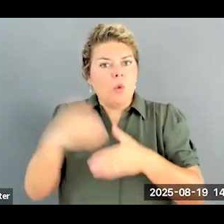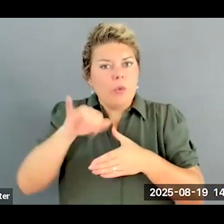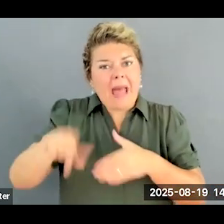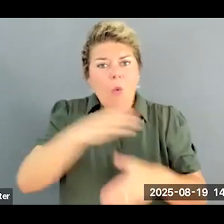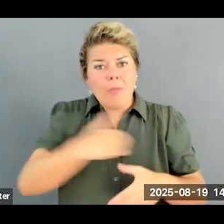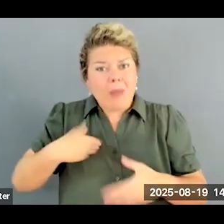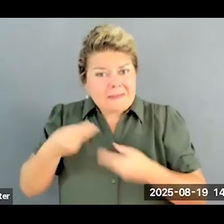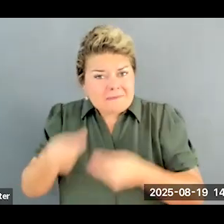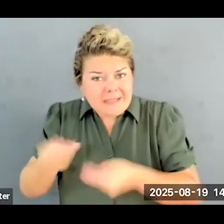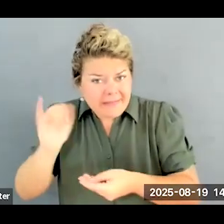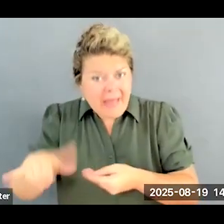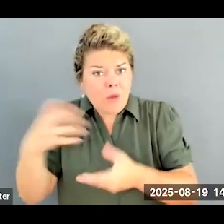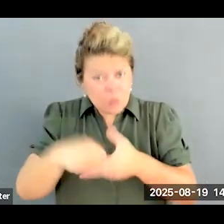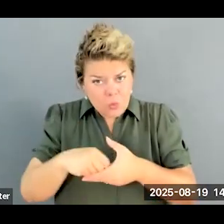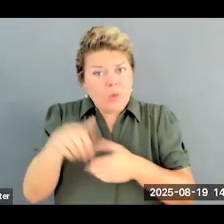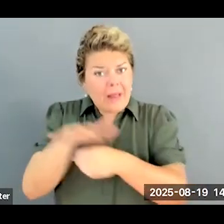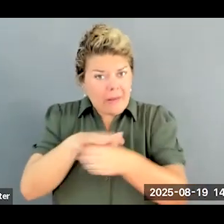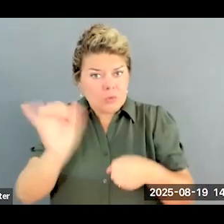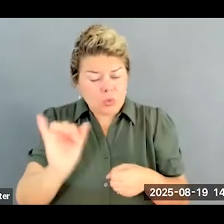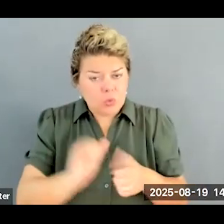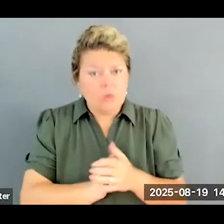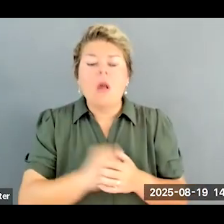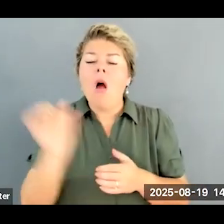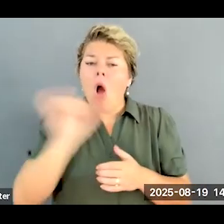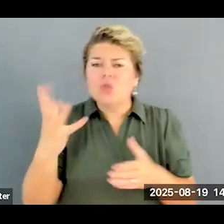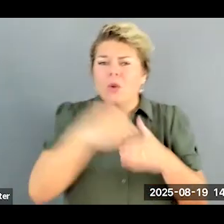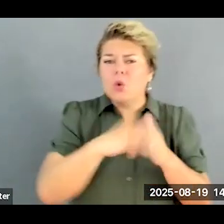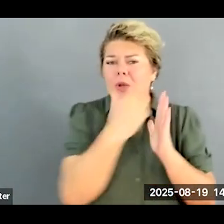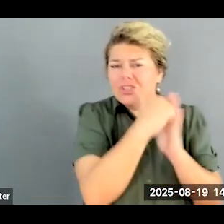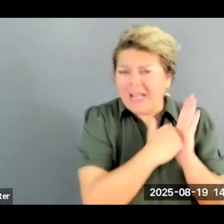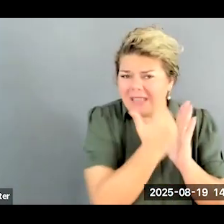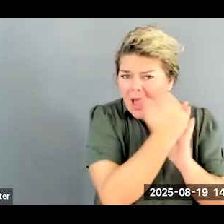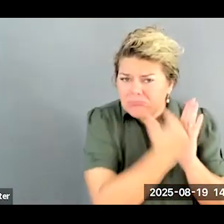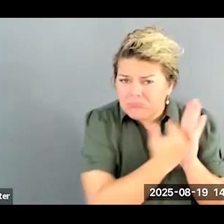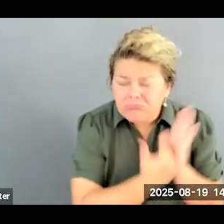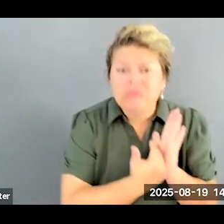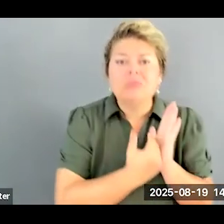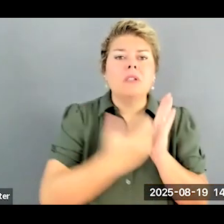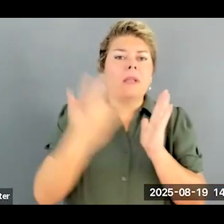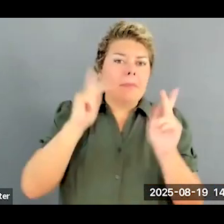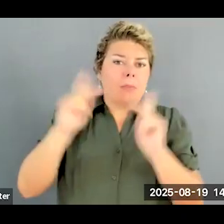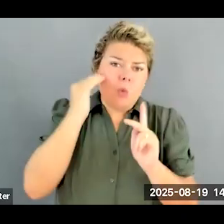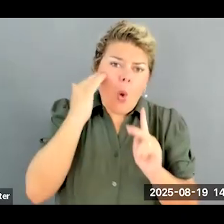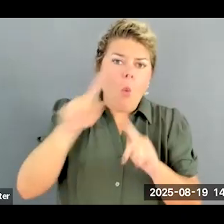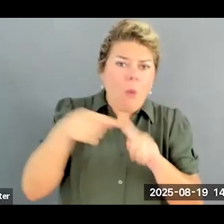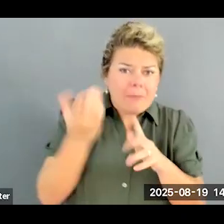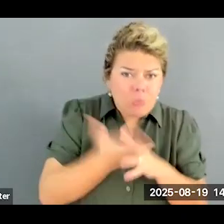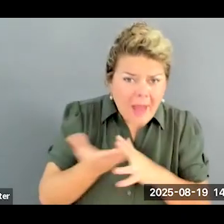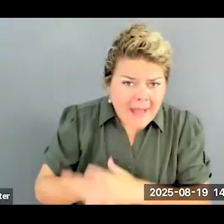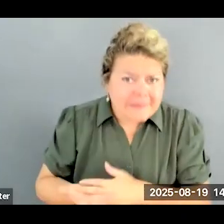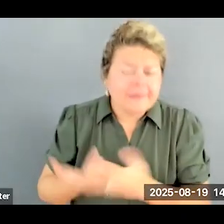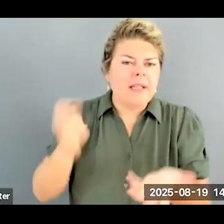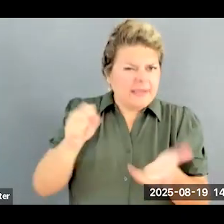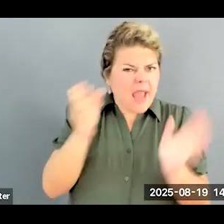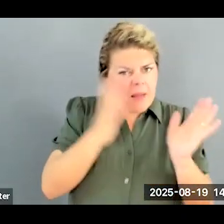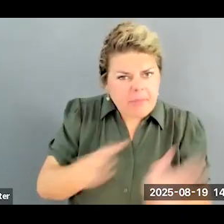always be certain to include an agenda. This allows people to know when scheduled breaks are, if there are different event activities they want to check out, and it allows them